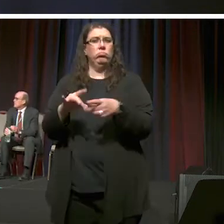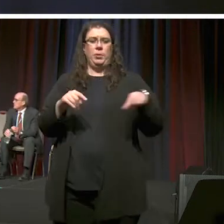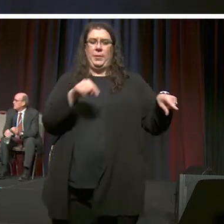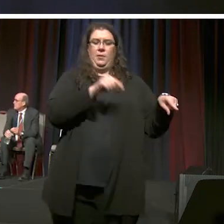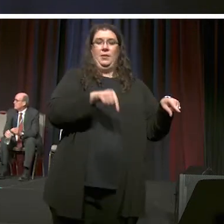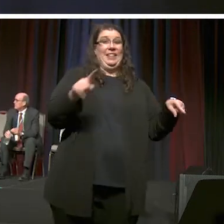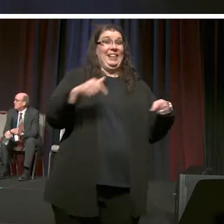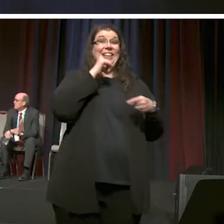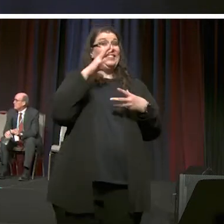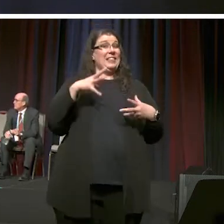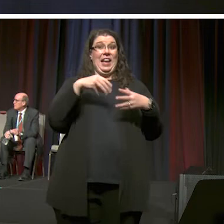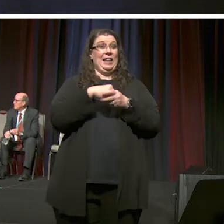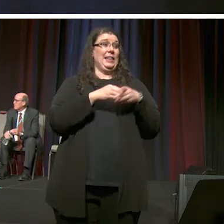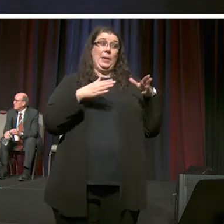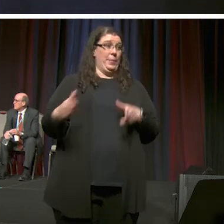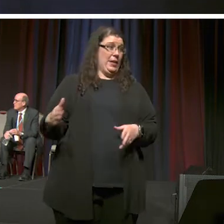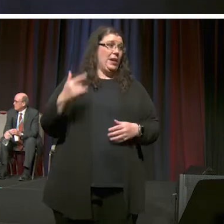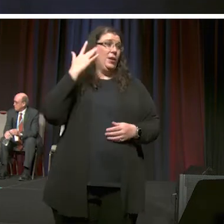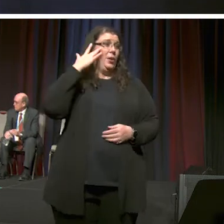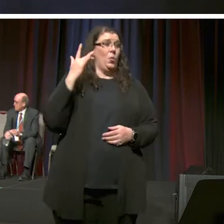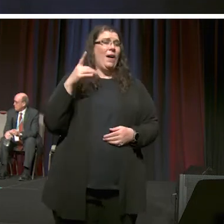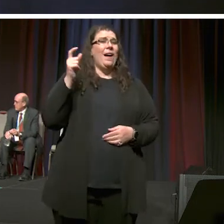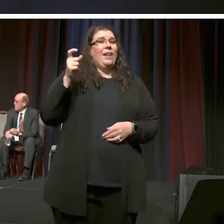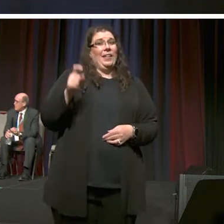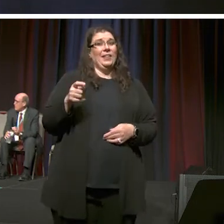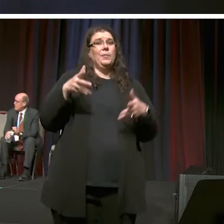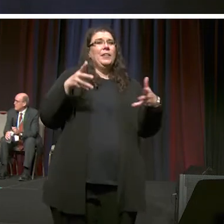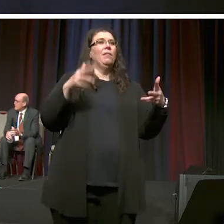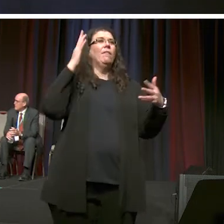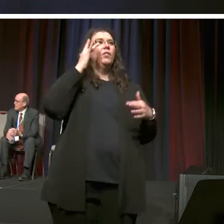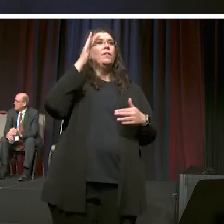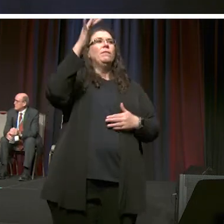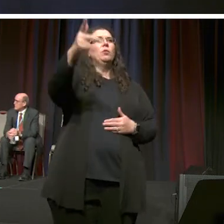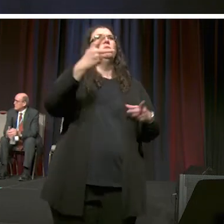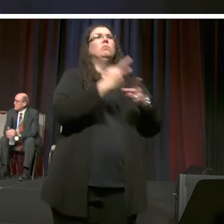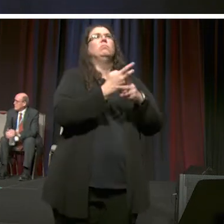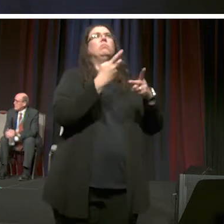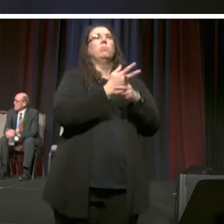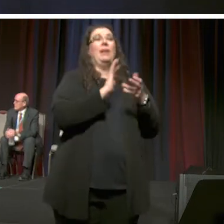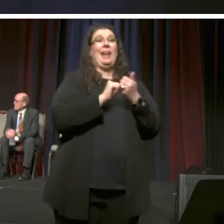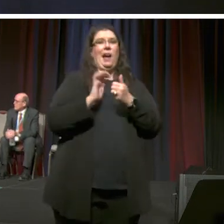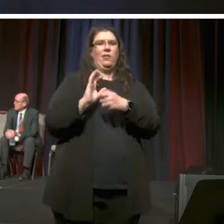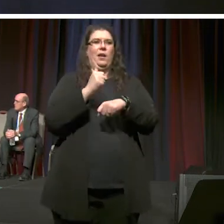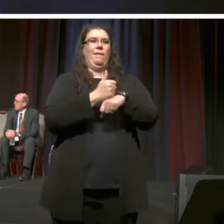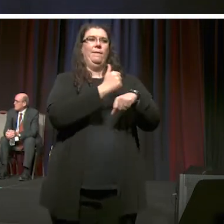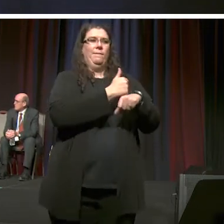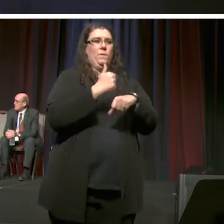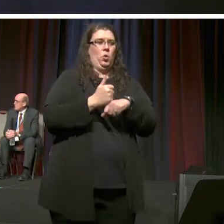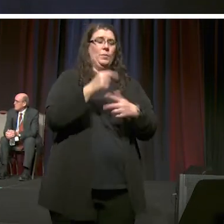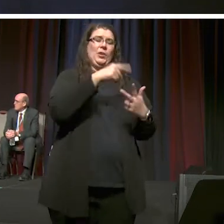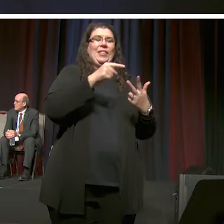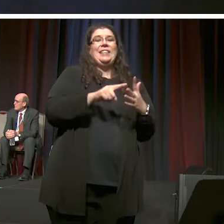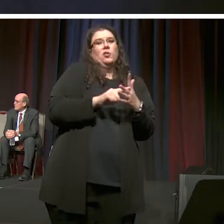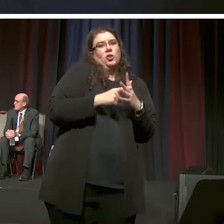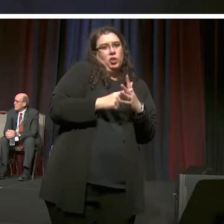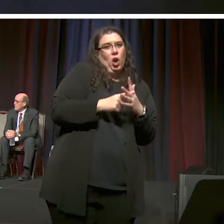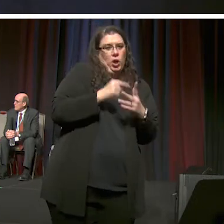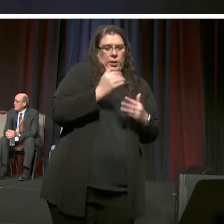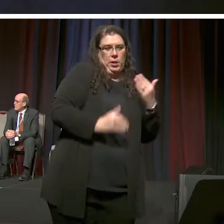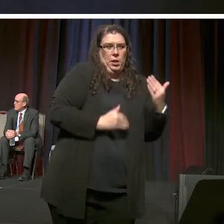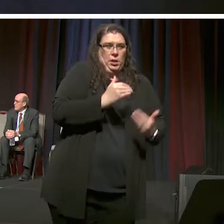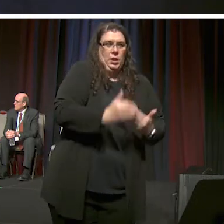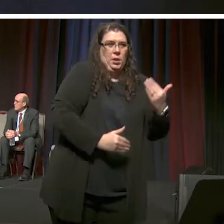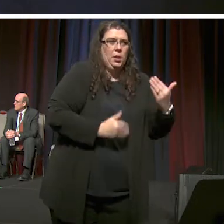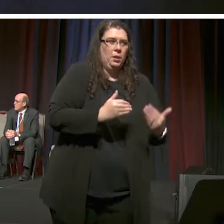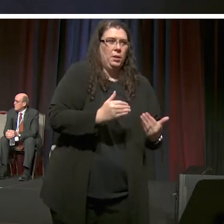in the plan, because that needs to be left for the future and how they form. So these are starting points. But what we envision would that there would